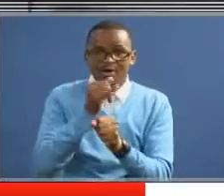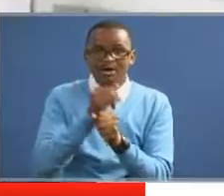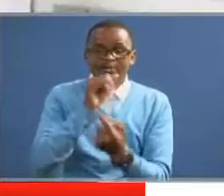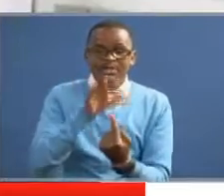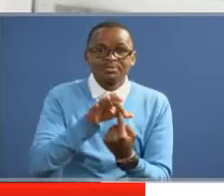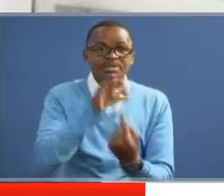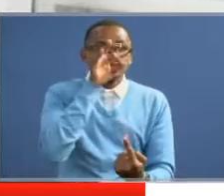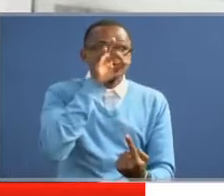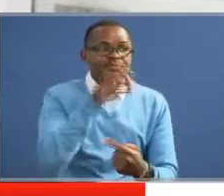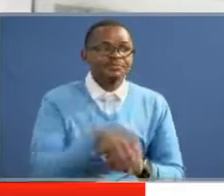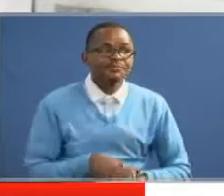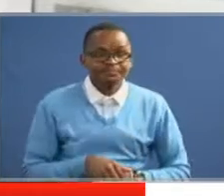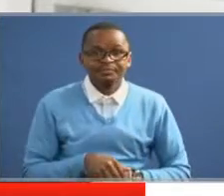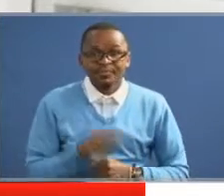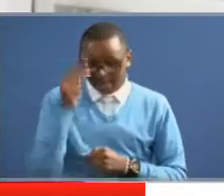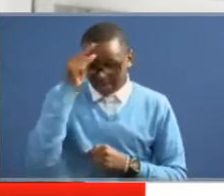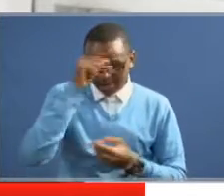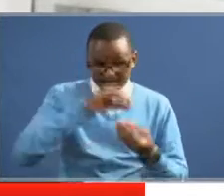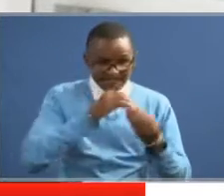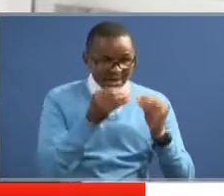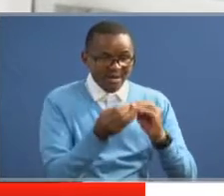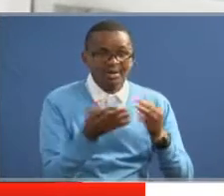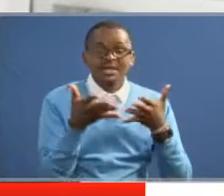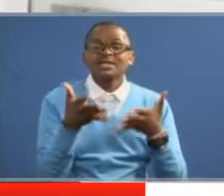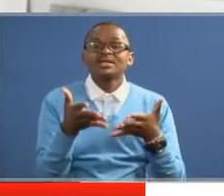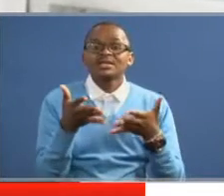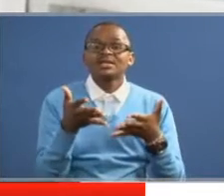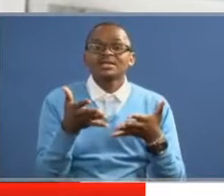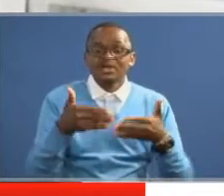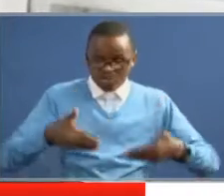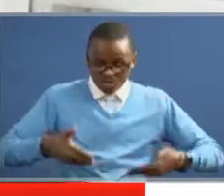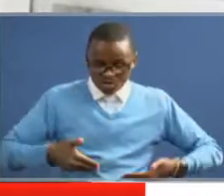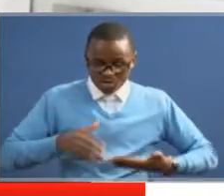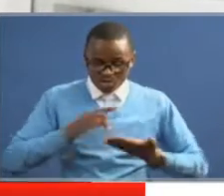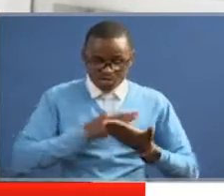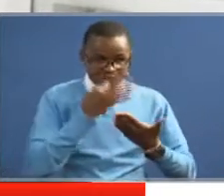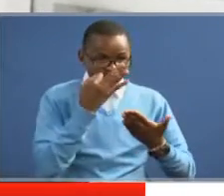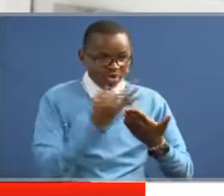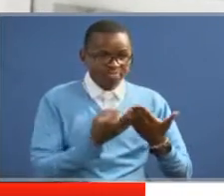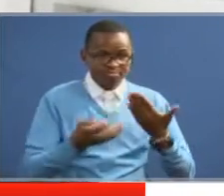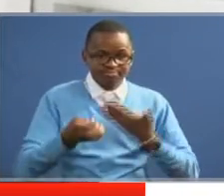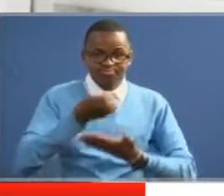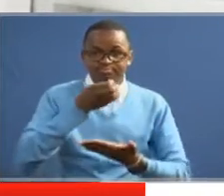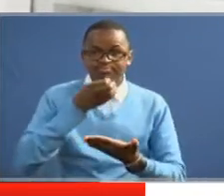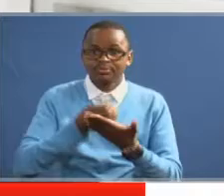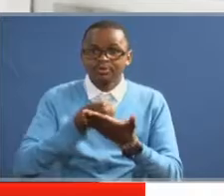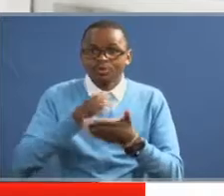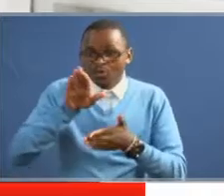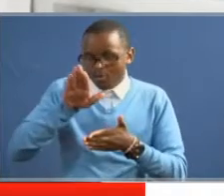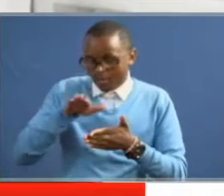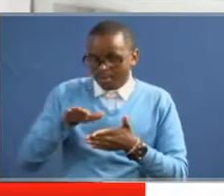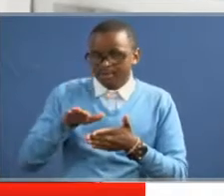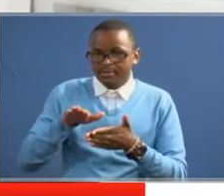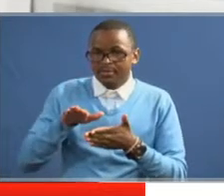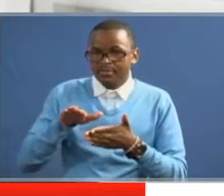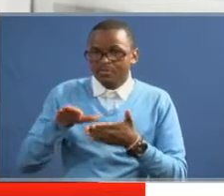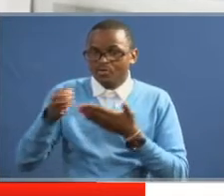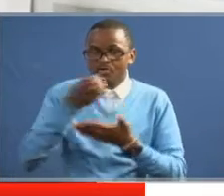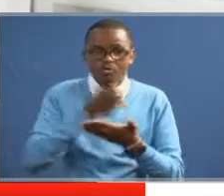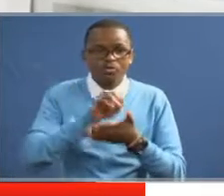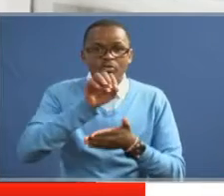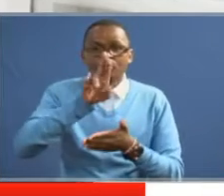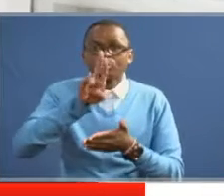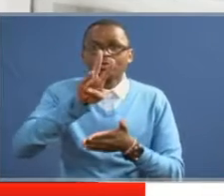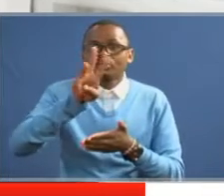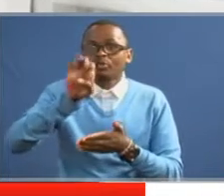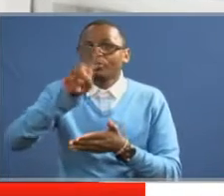fulani. The government created this youth funds, youth enterprise fund, women enterprise fund, Uwezo,